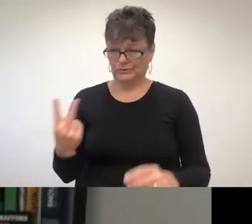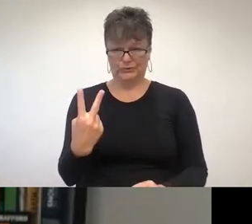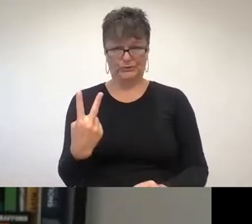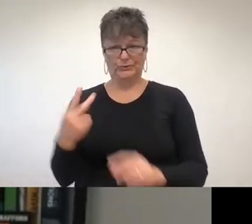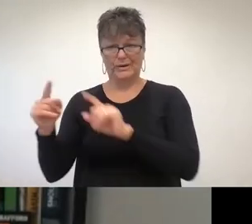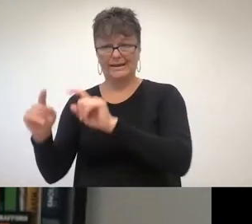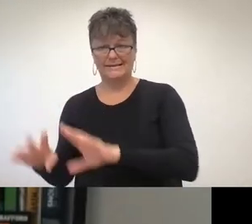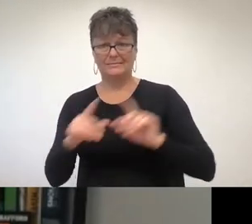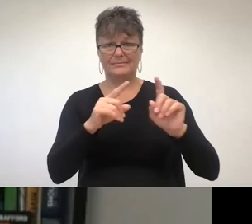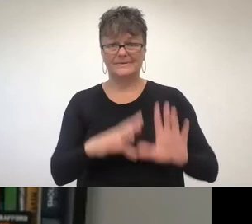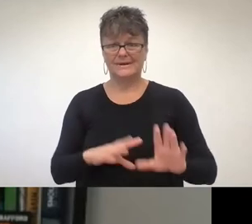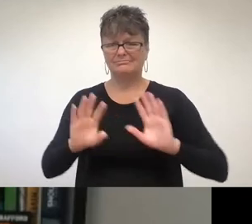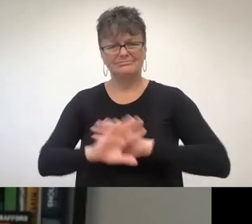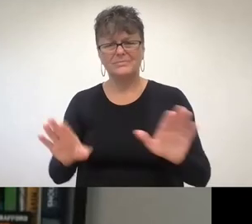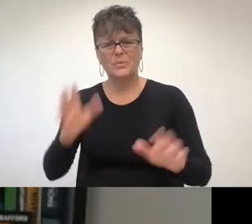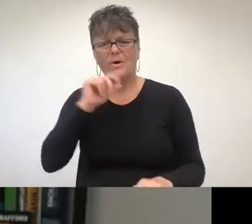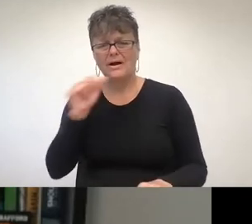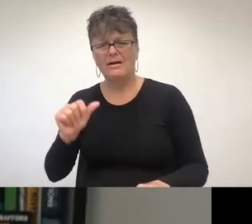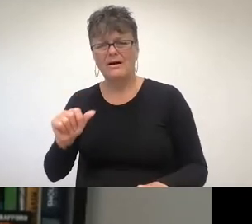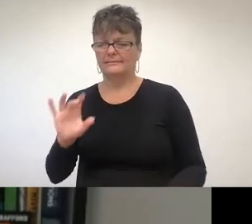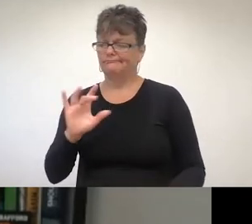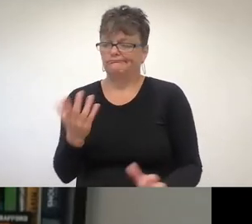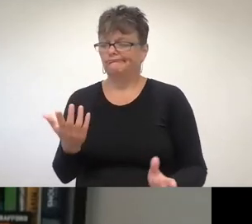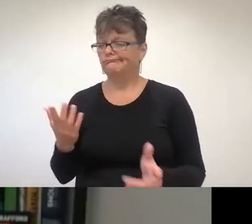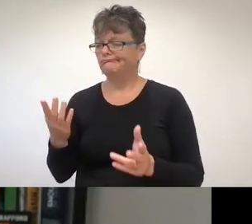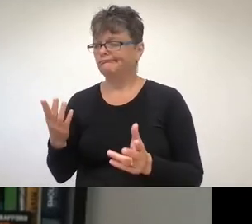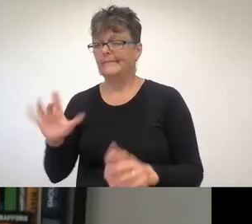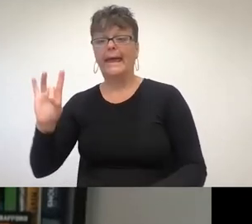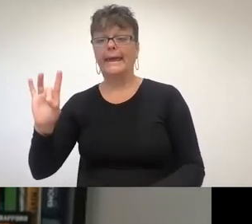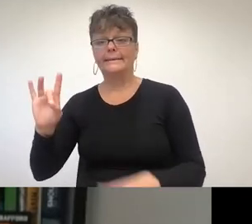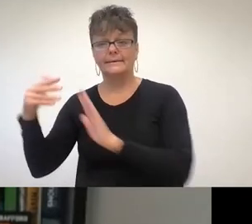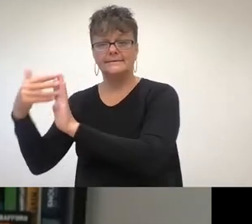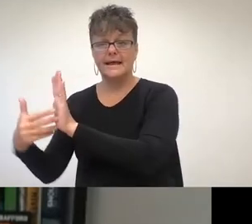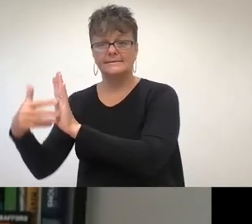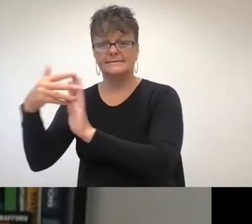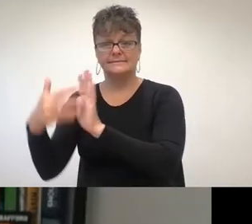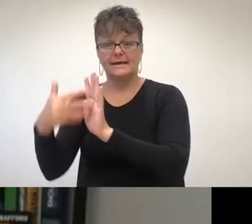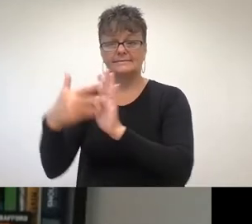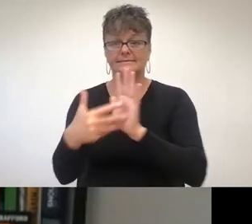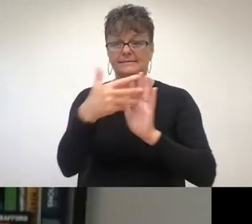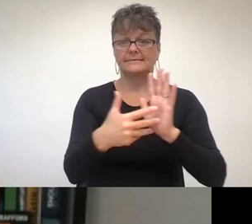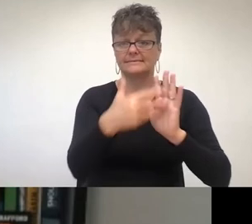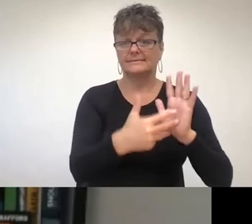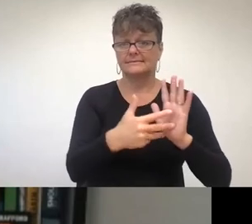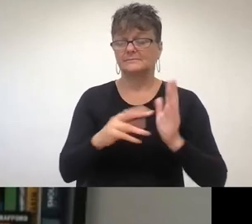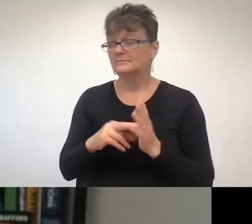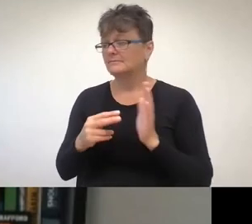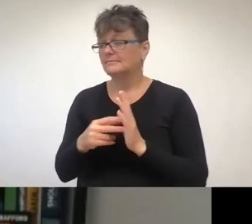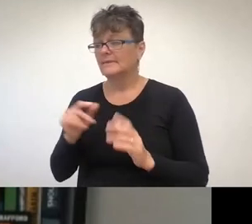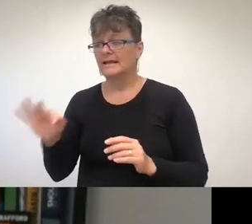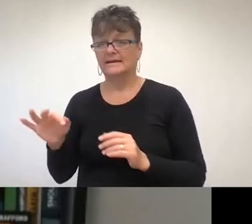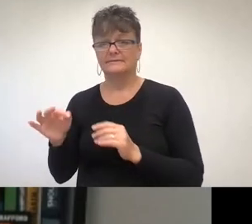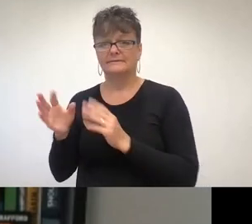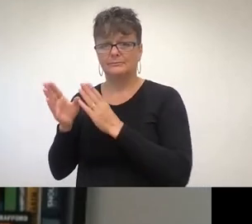are still just as rigorous and challenging. But if a student doesn't perform well on one of them, or even, takes a couple of tests for them